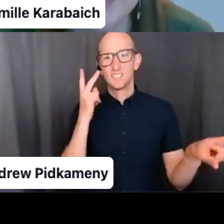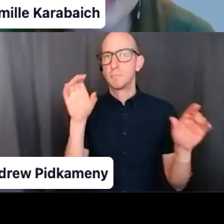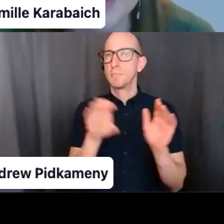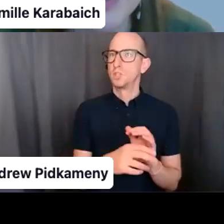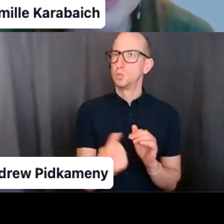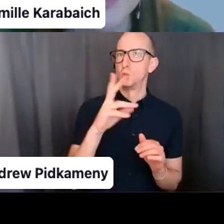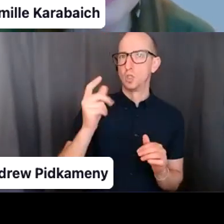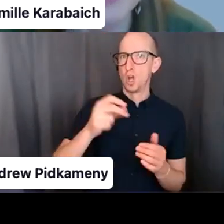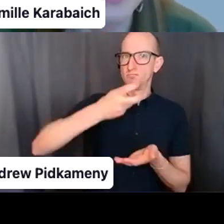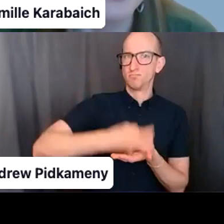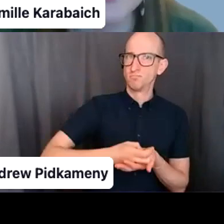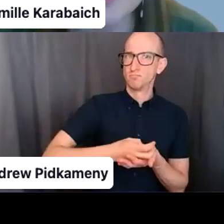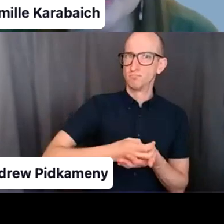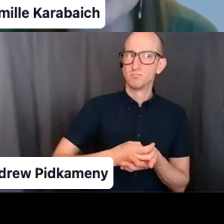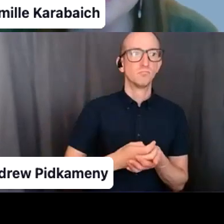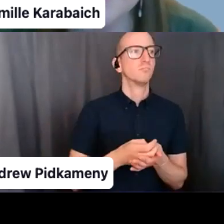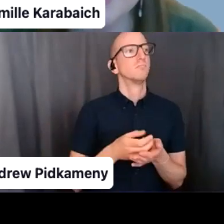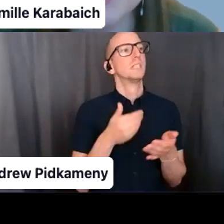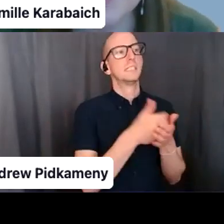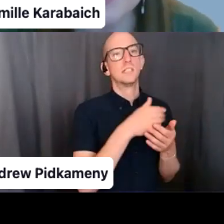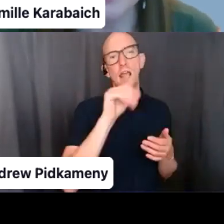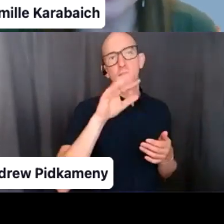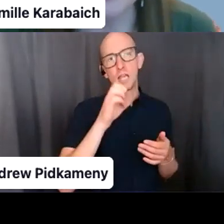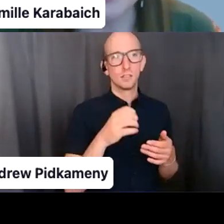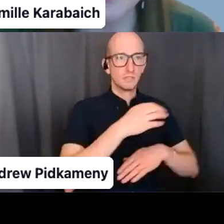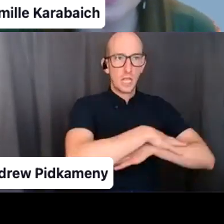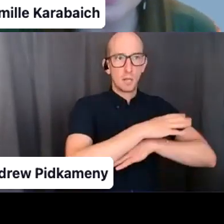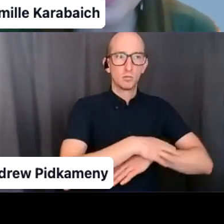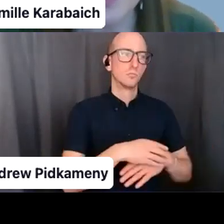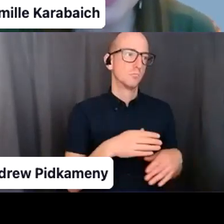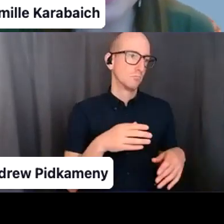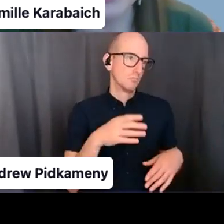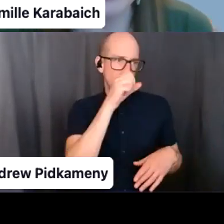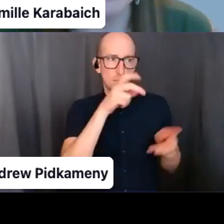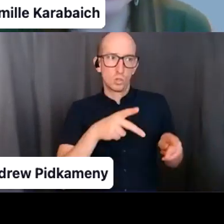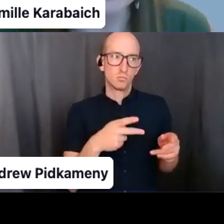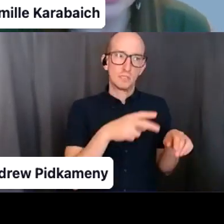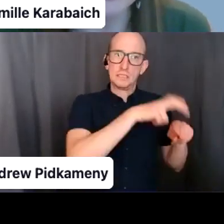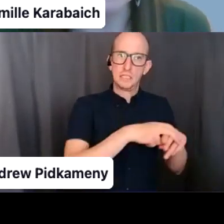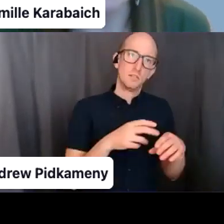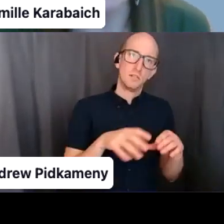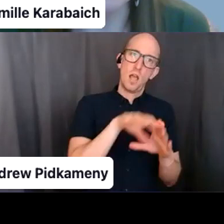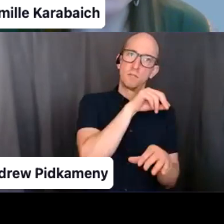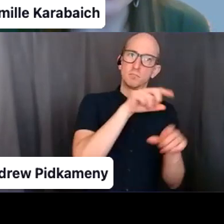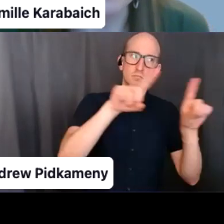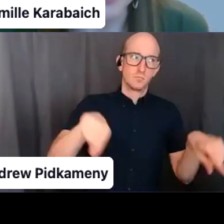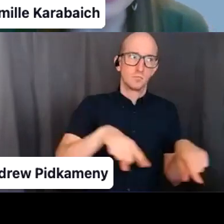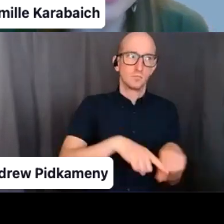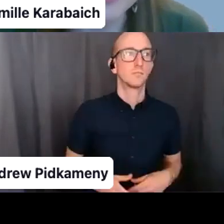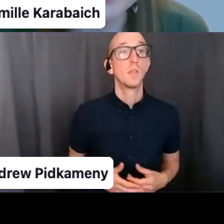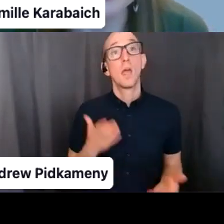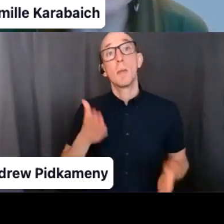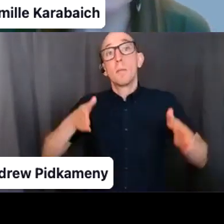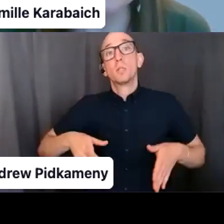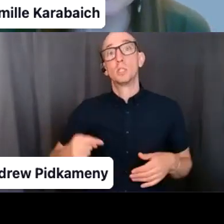off screen. So some individuals might need multiple service animals, such as someone who needs 2 dogs, 1 on each side for